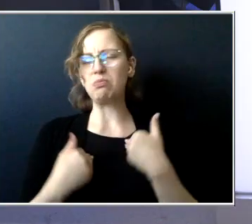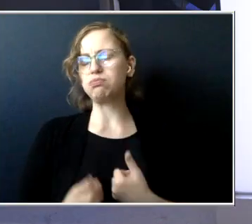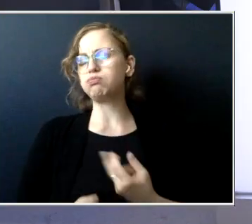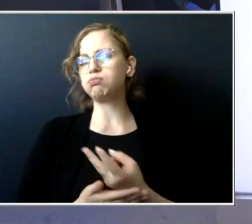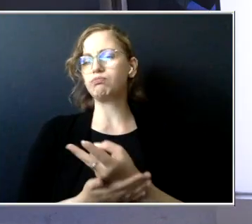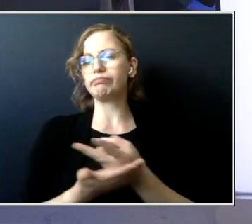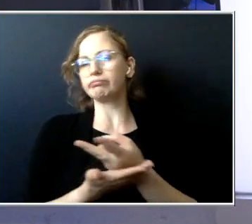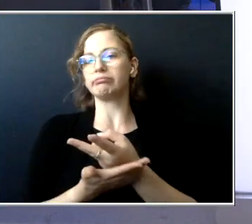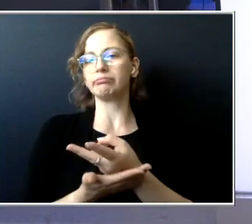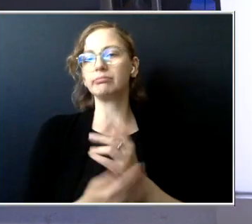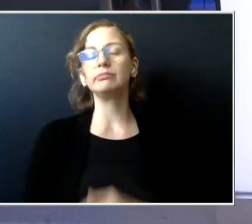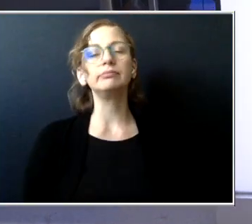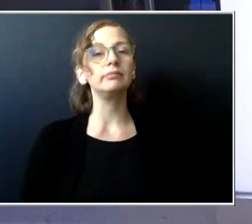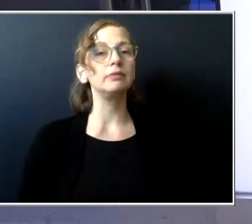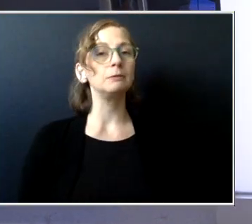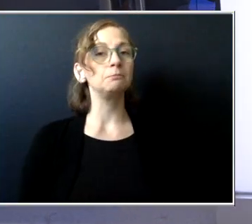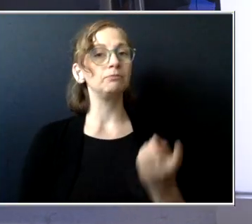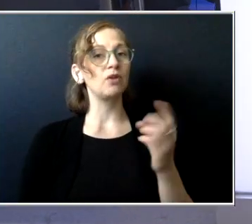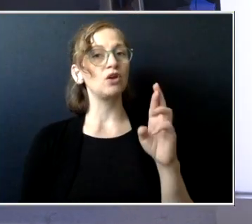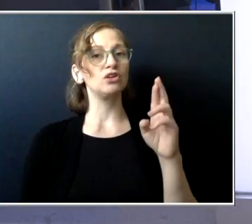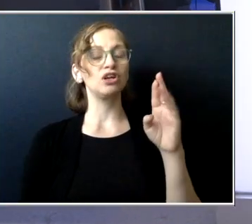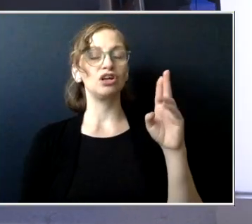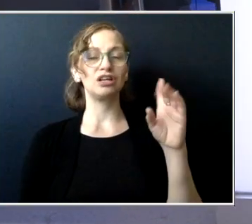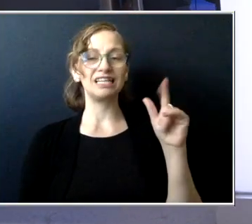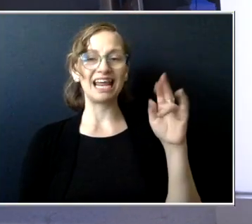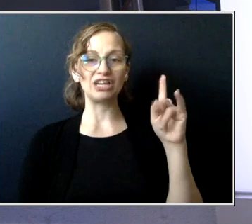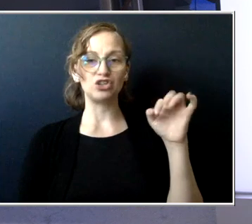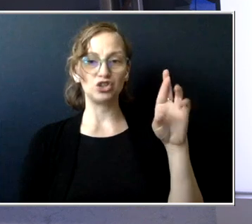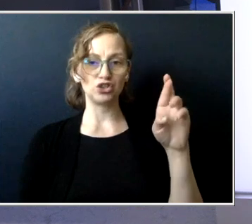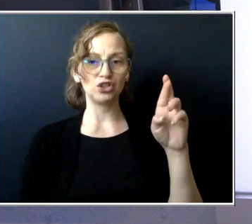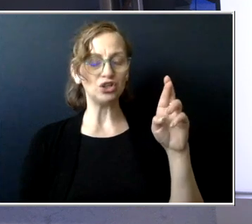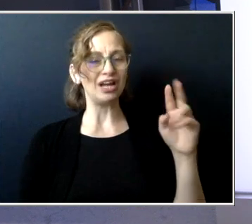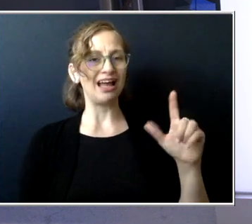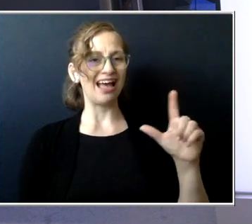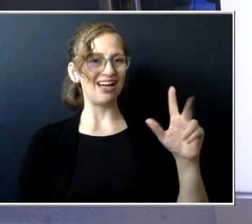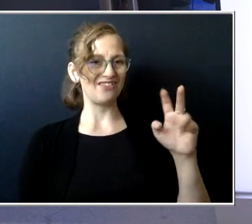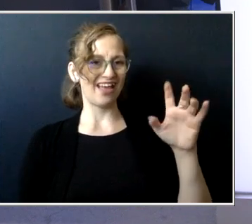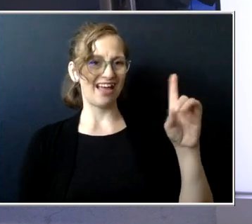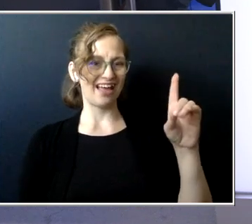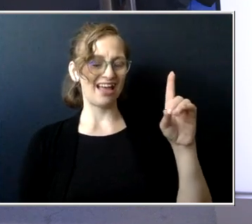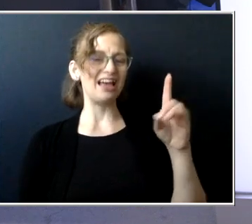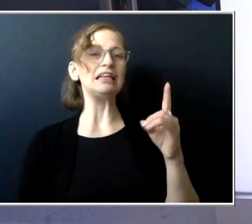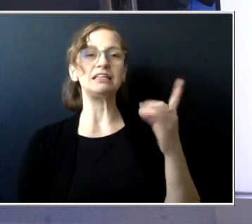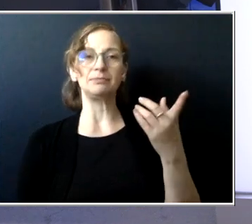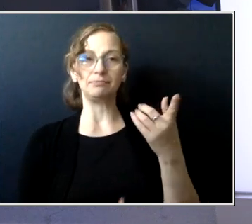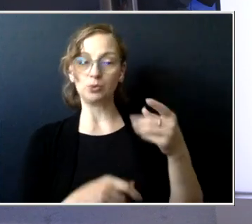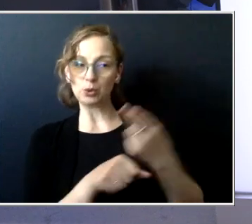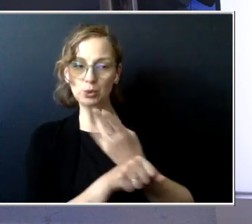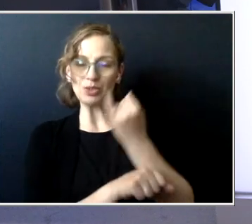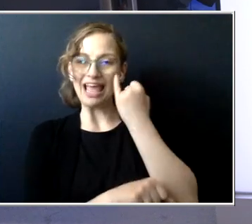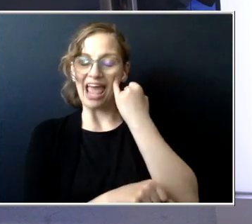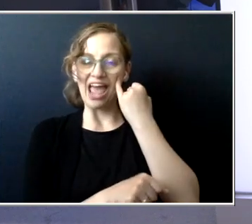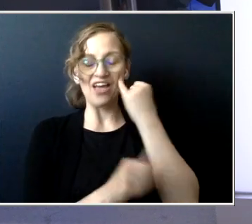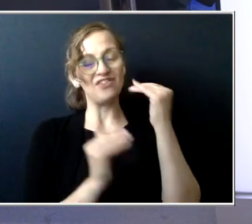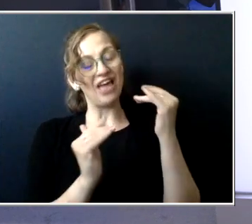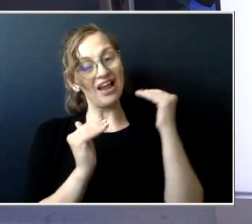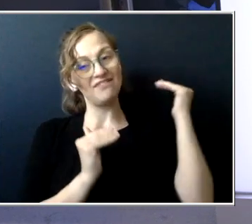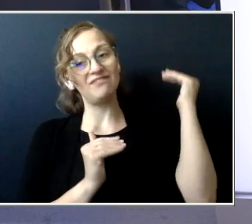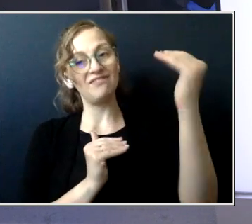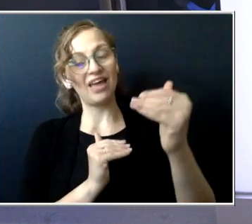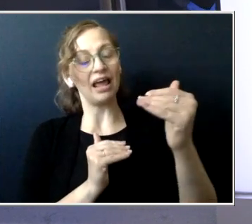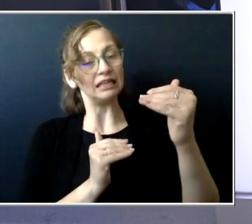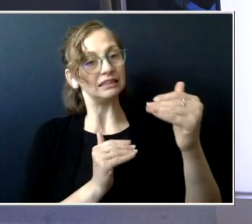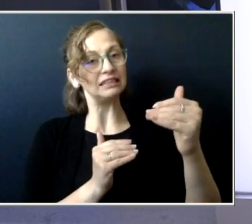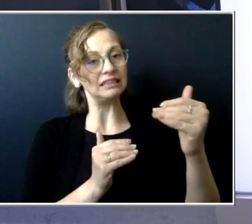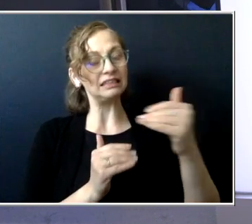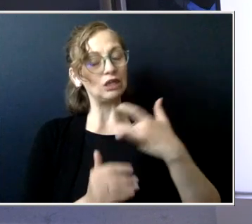Dr. Danter, LVADs are for people with advanced heart failure. Can you help us understand what an ejection fraction of 15% means and how that